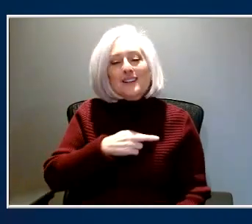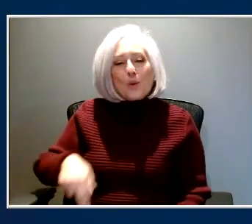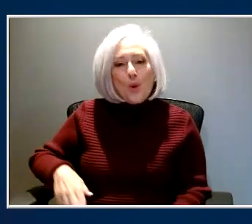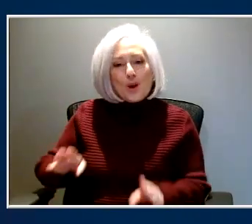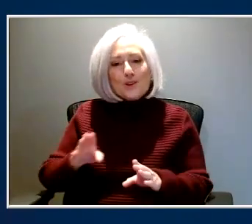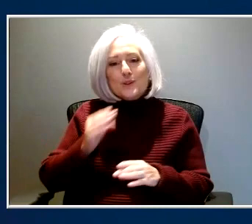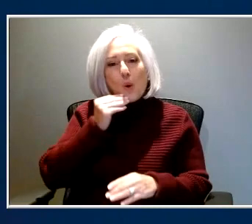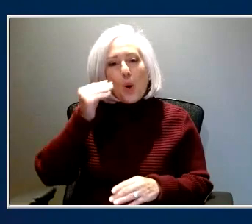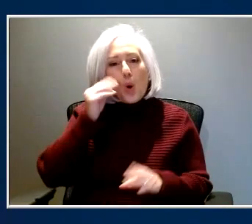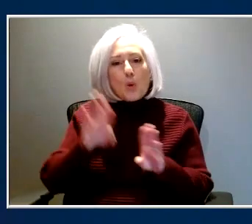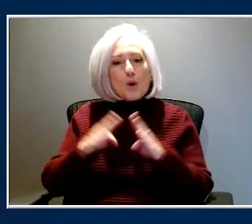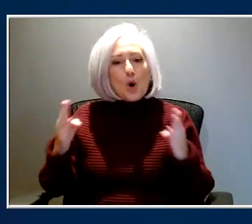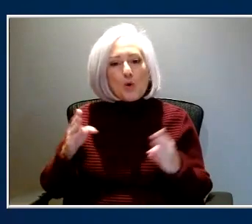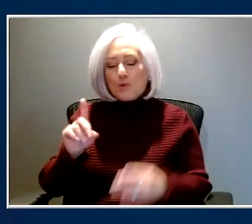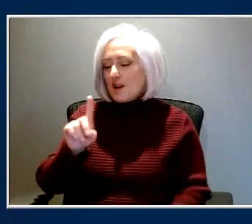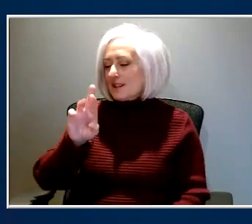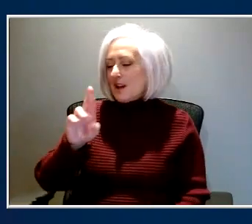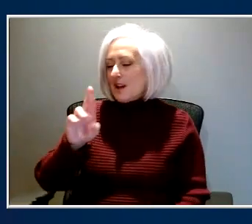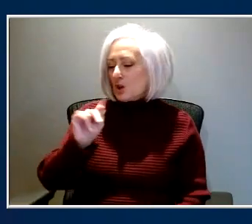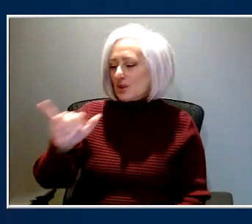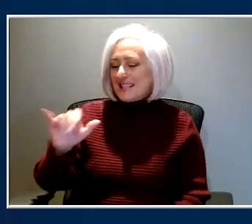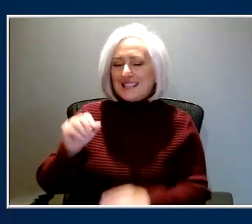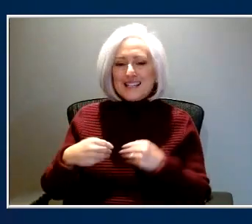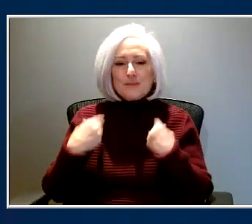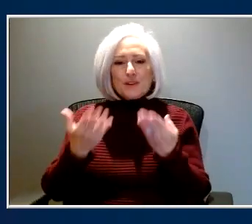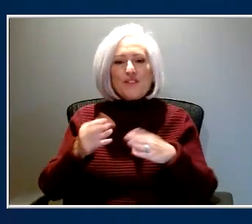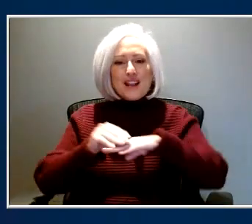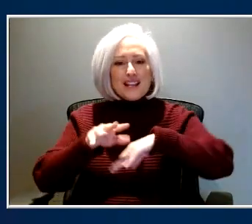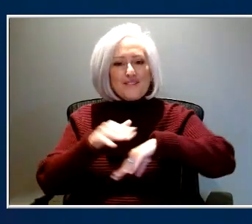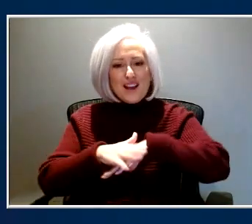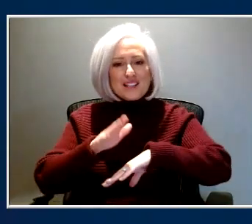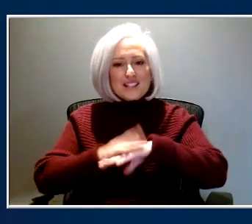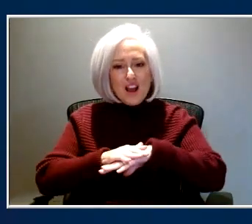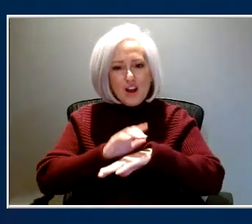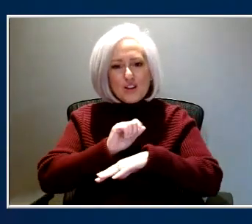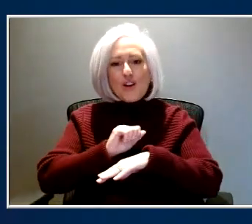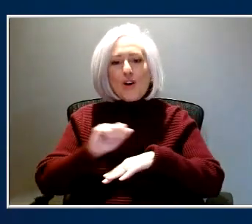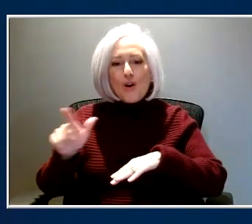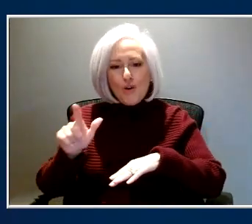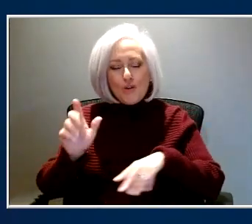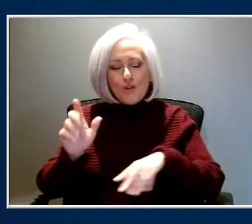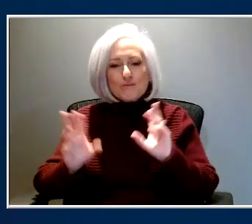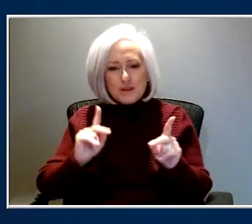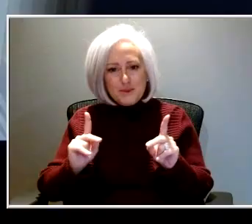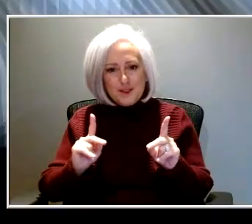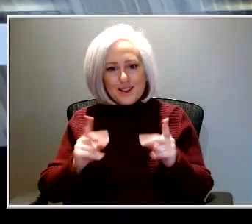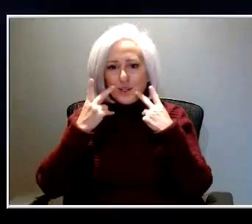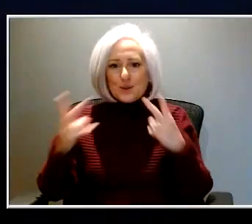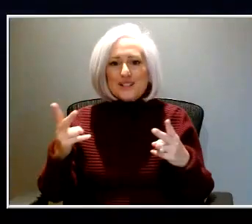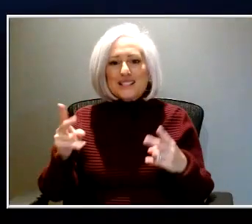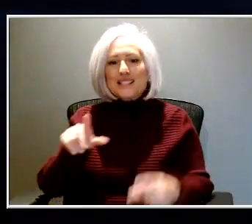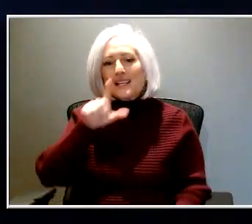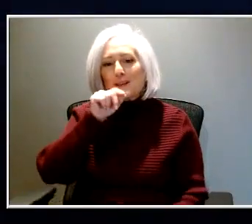advice for all ages. You can see more on the KU Sports Medicine Twitter page. Here's today's tip of the day.